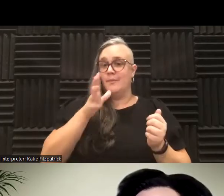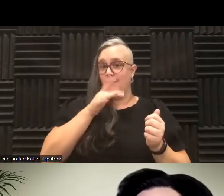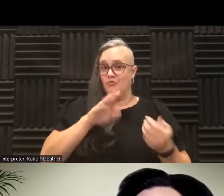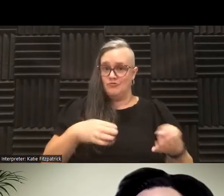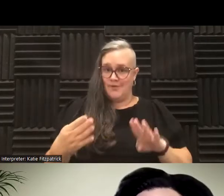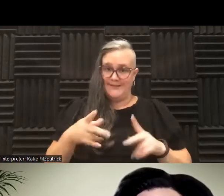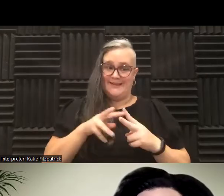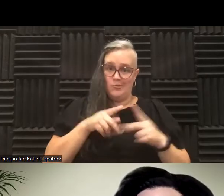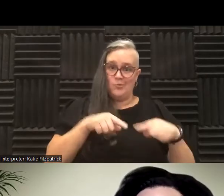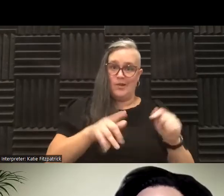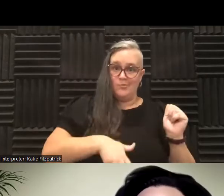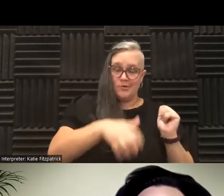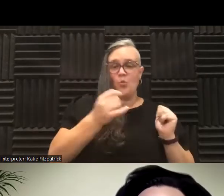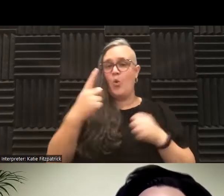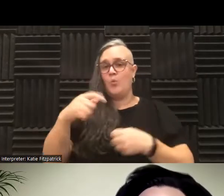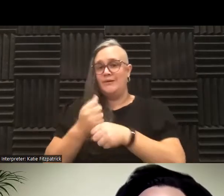This can include